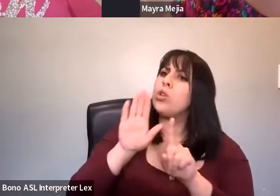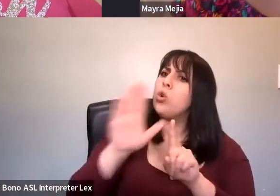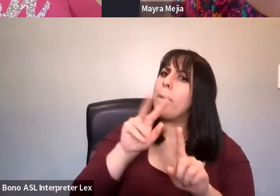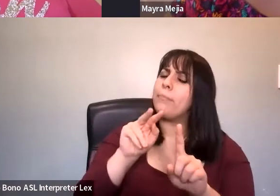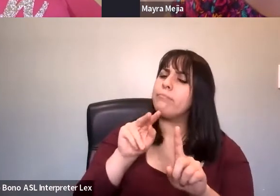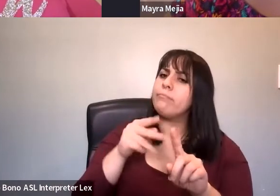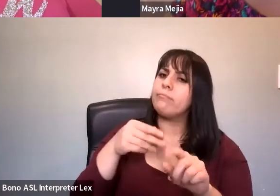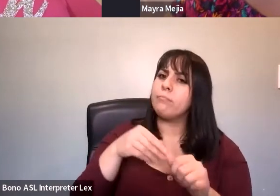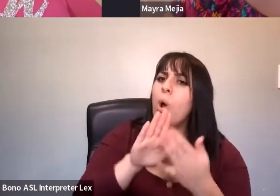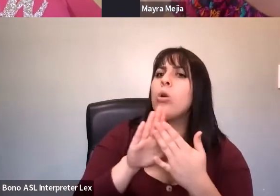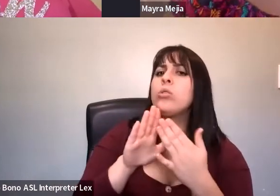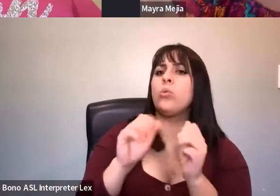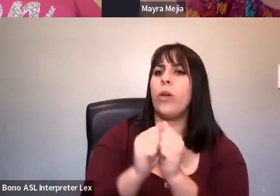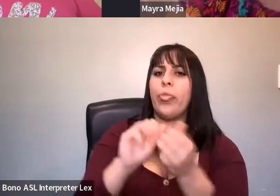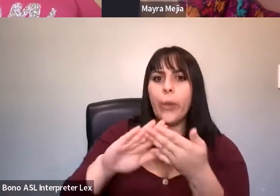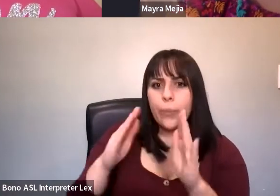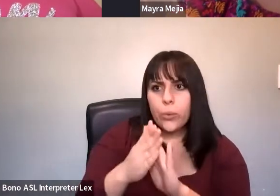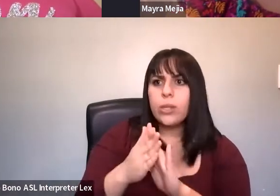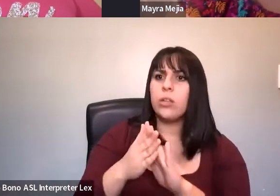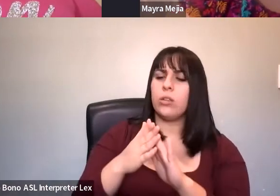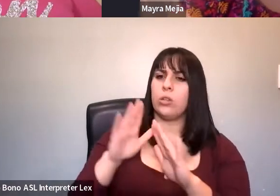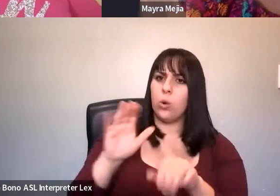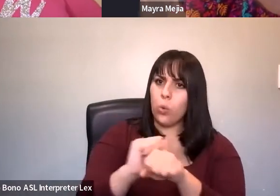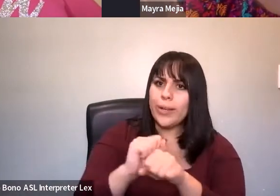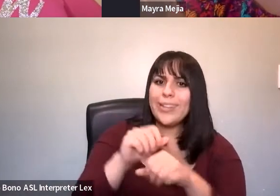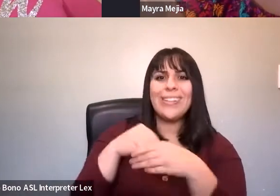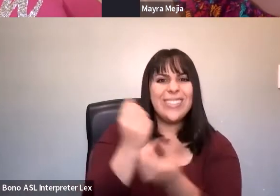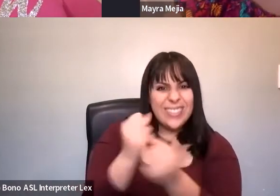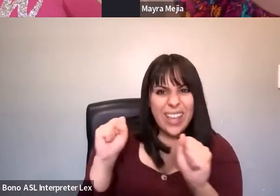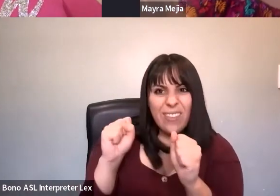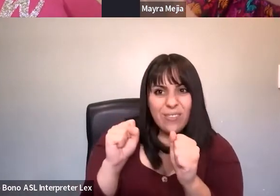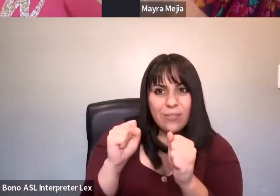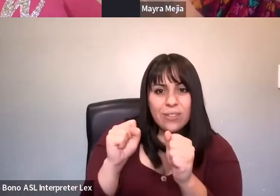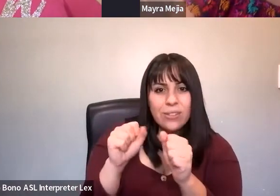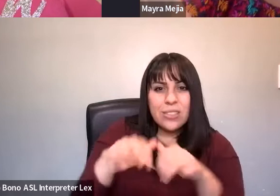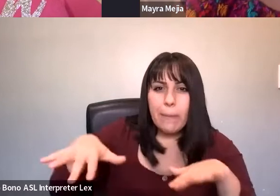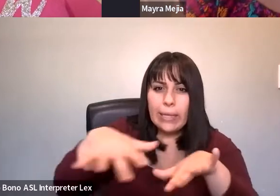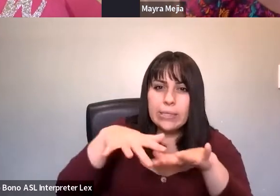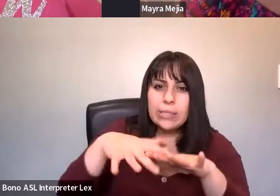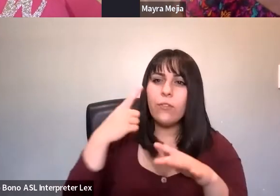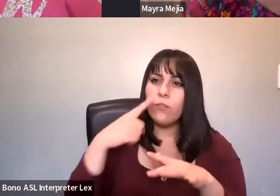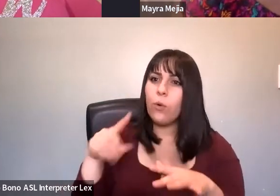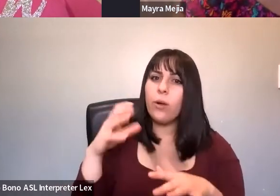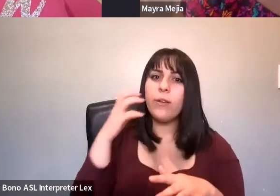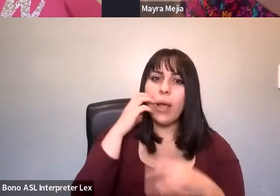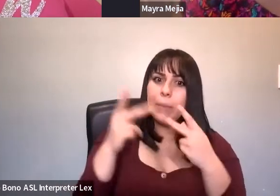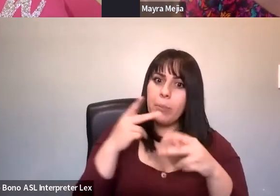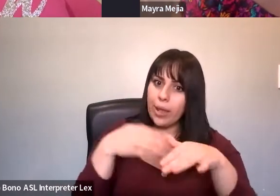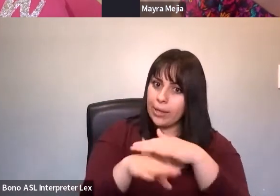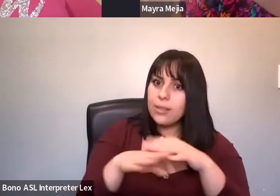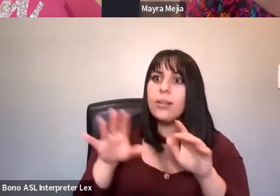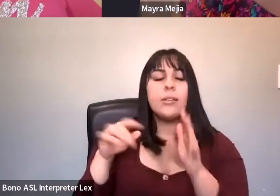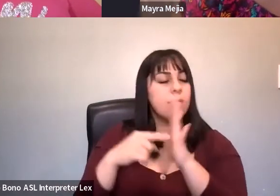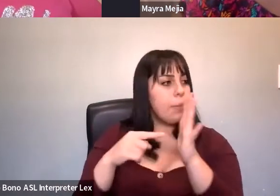work that you do, and you've created safe spaces for fat folks to access. And, such as like